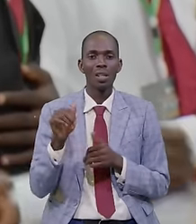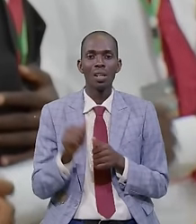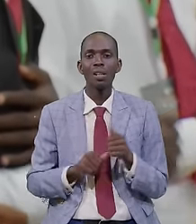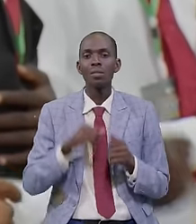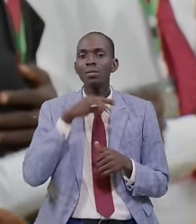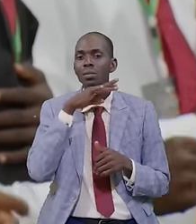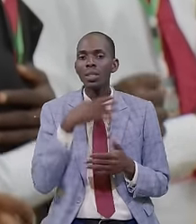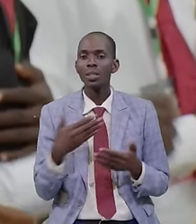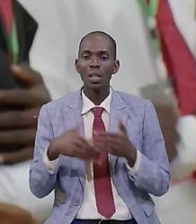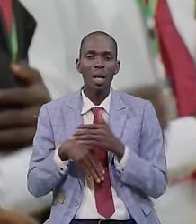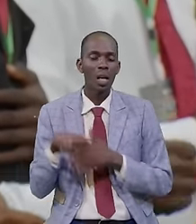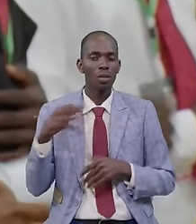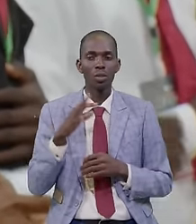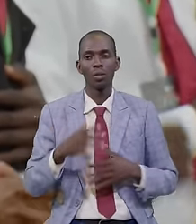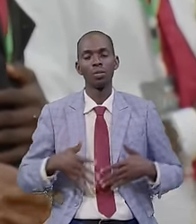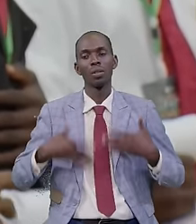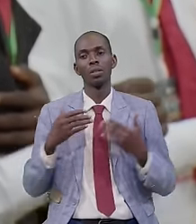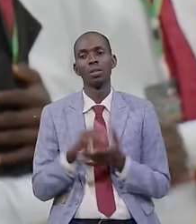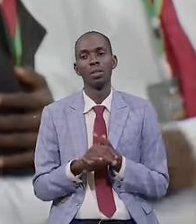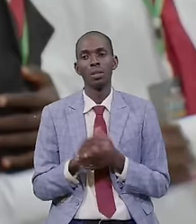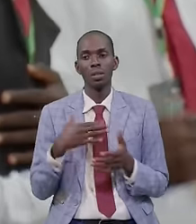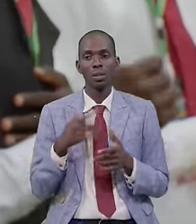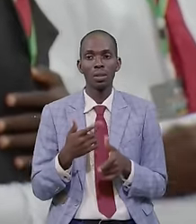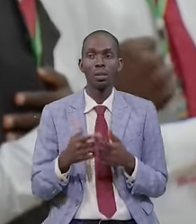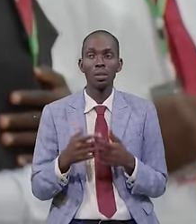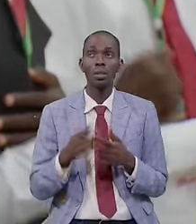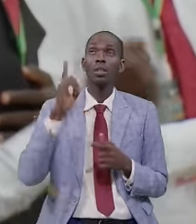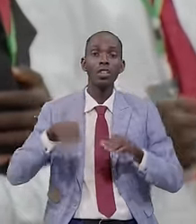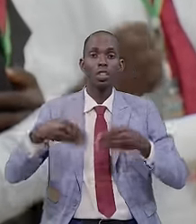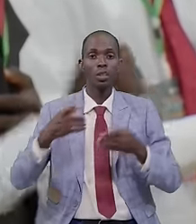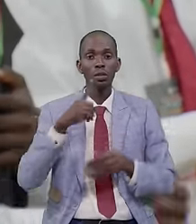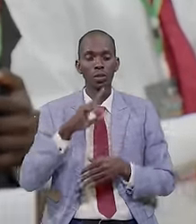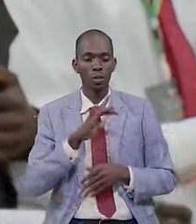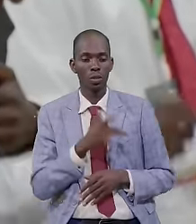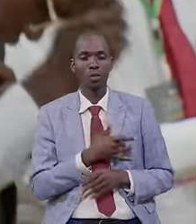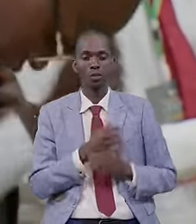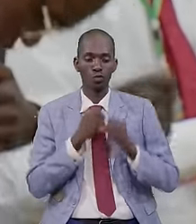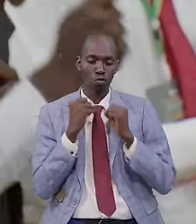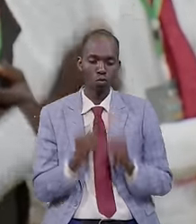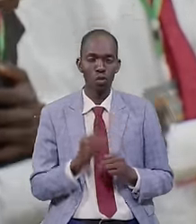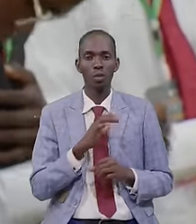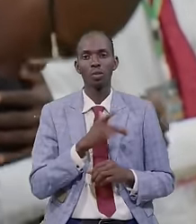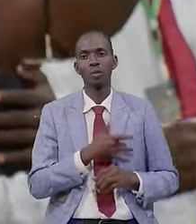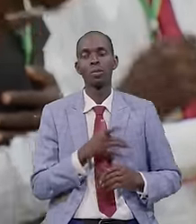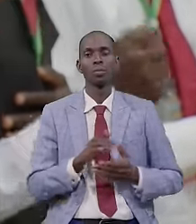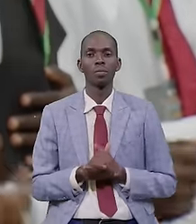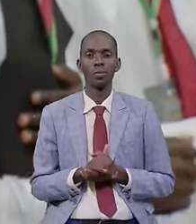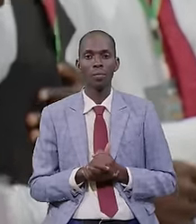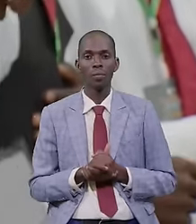life. And then he gives you conviction. Firm conviction.